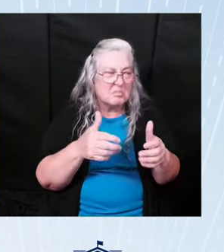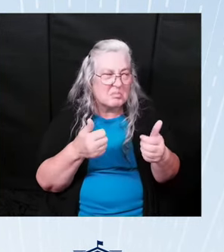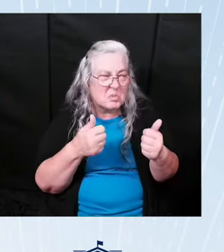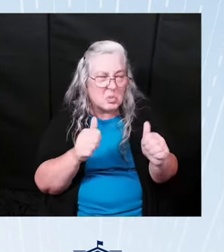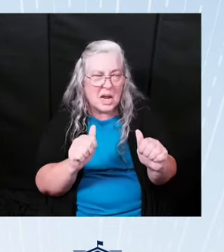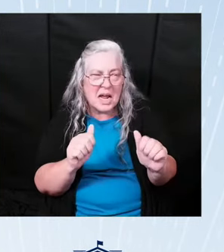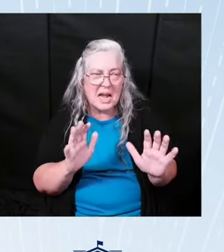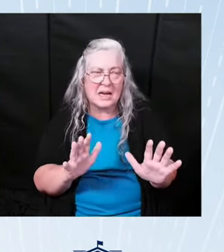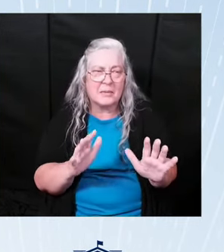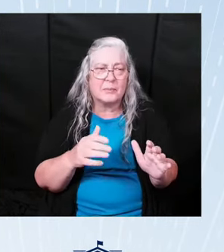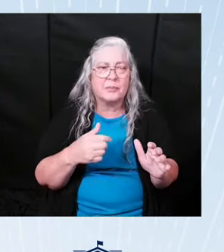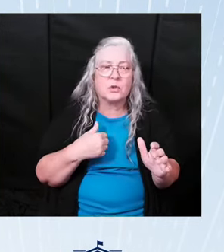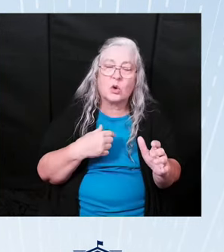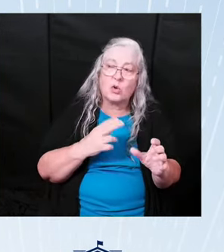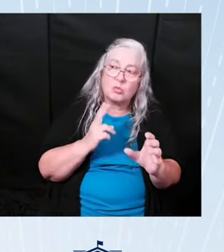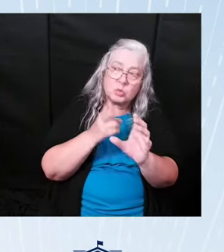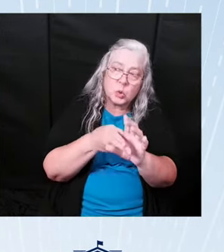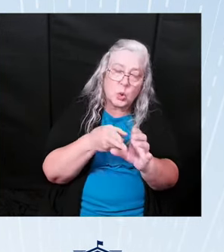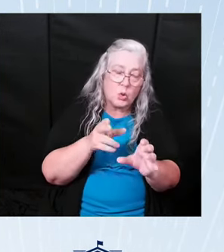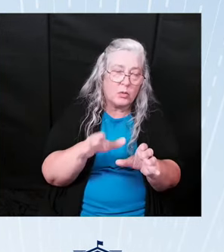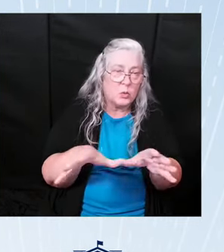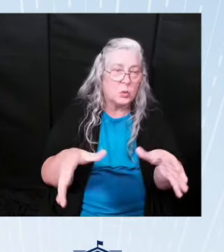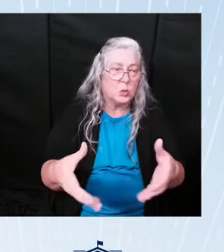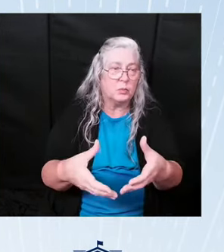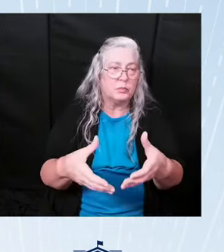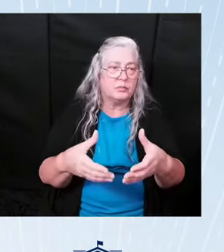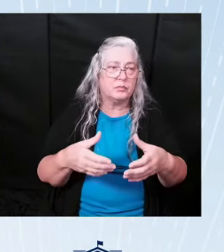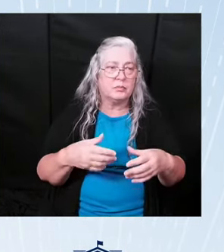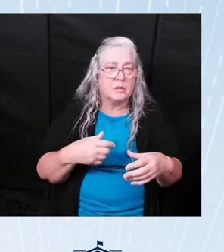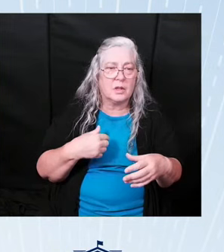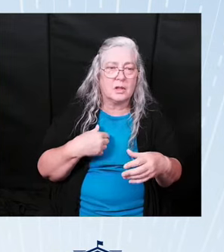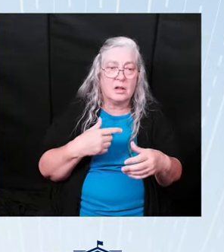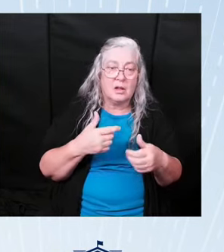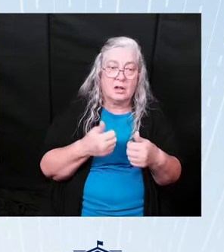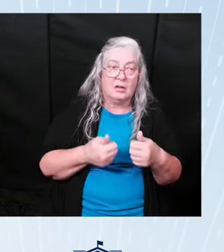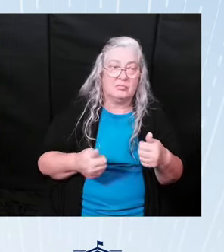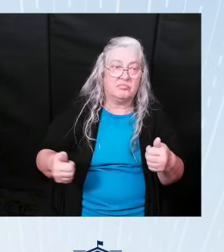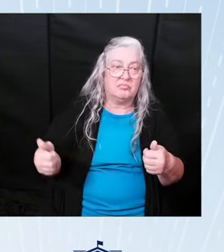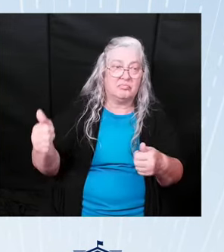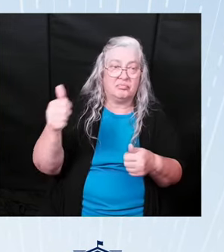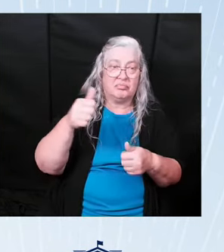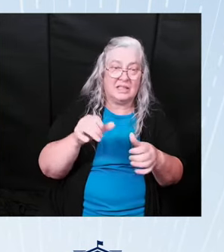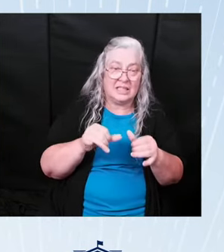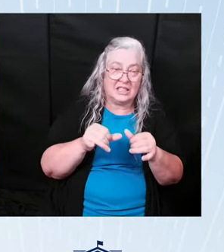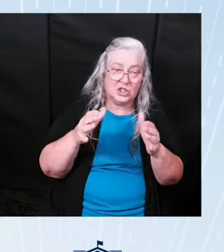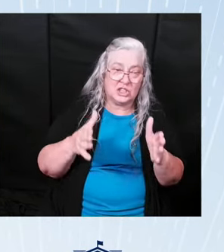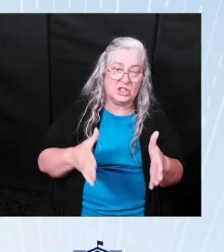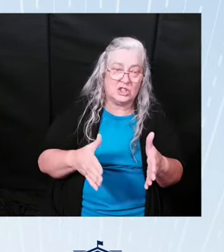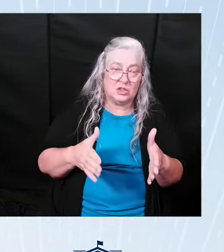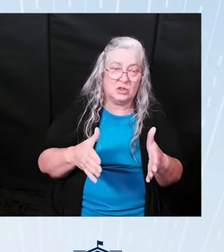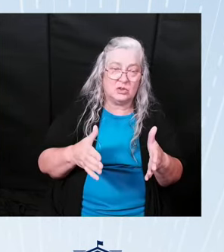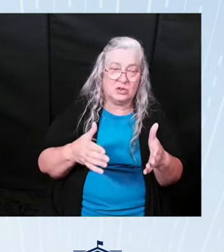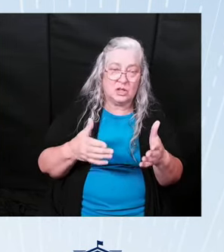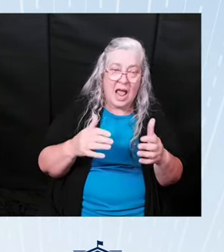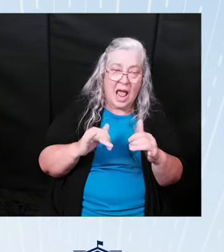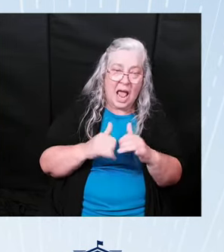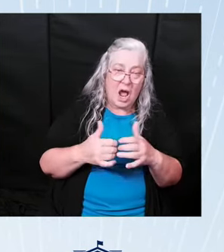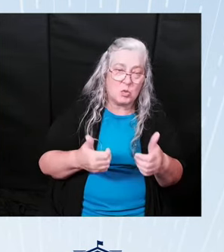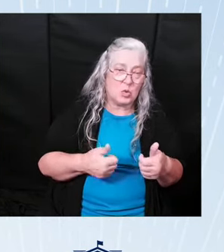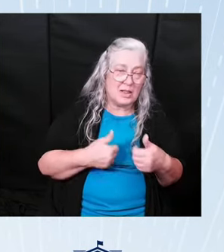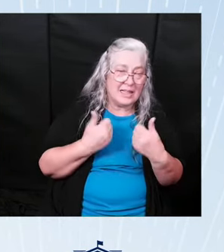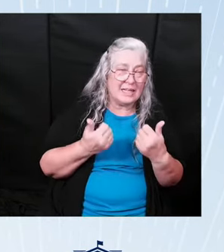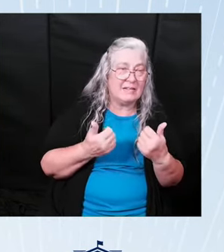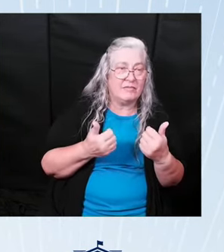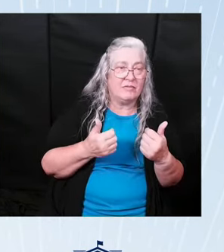predominantly engineers to talk about how we would live with and without water. and their questions and